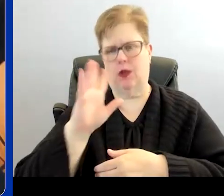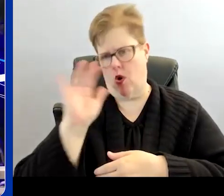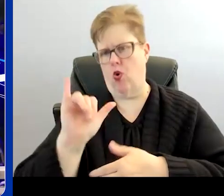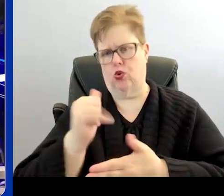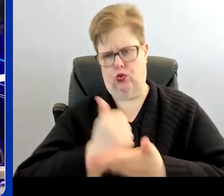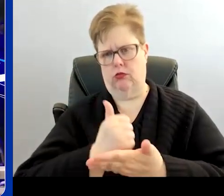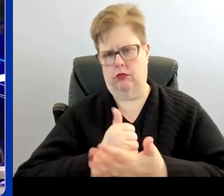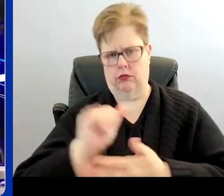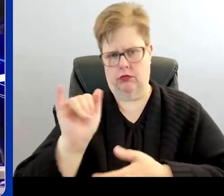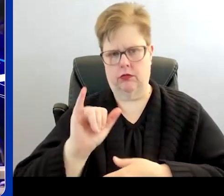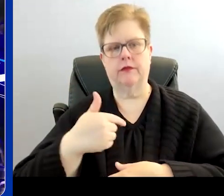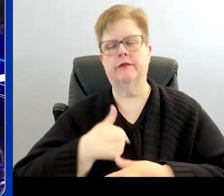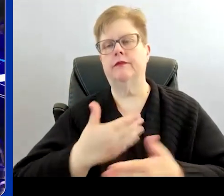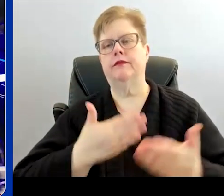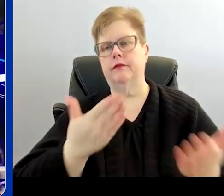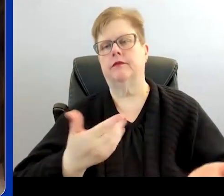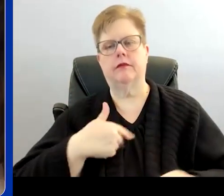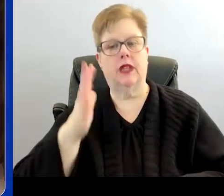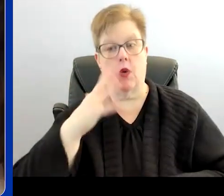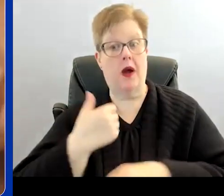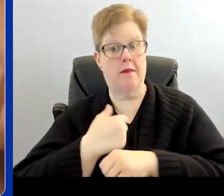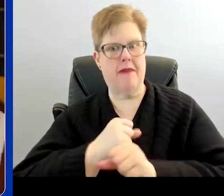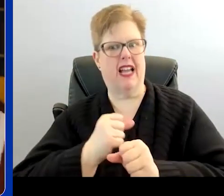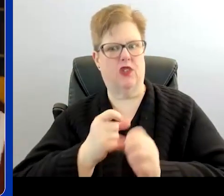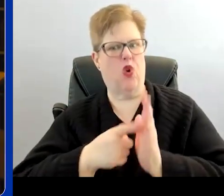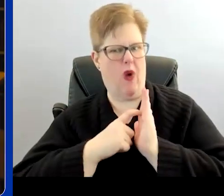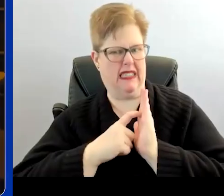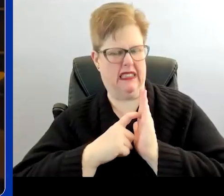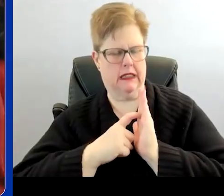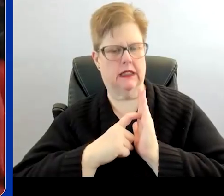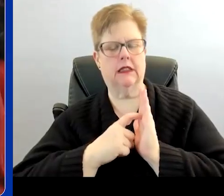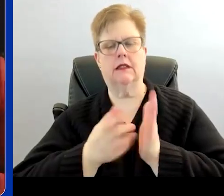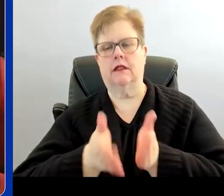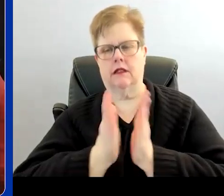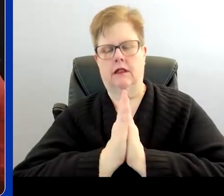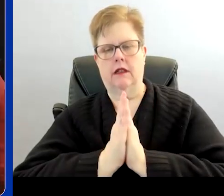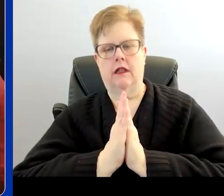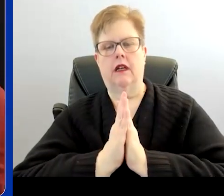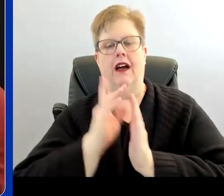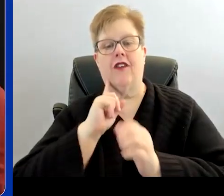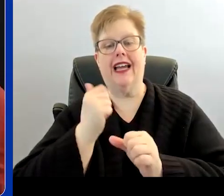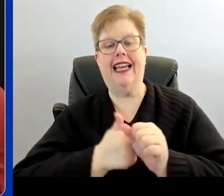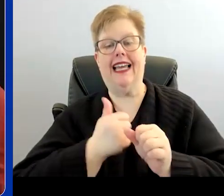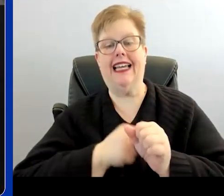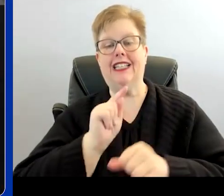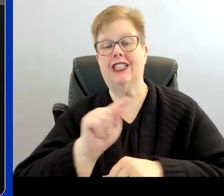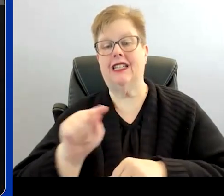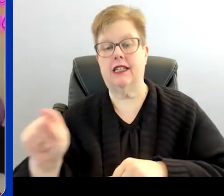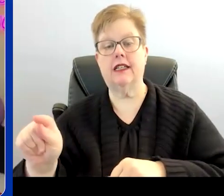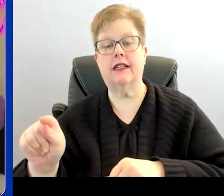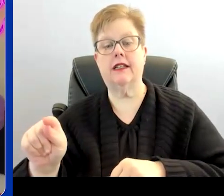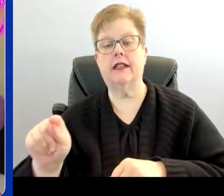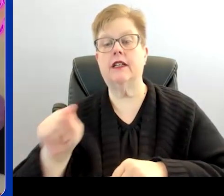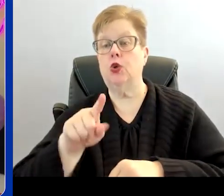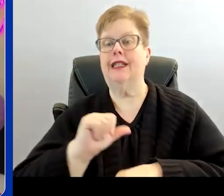suggestion, I will actually make this a request. My request of each of you is that you set